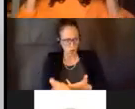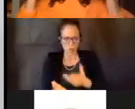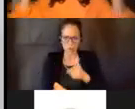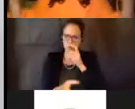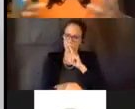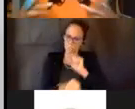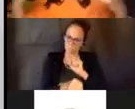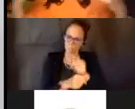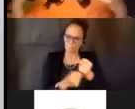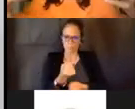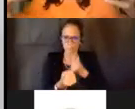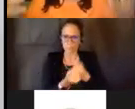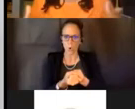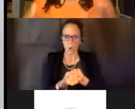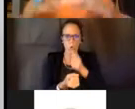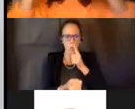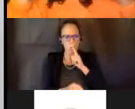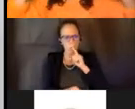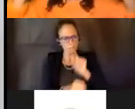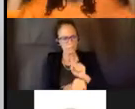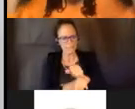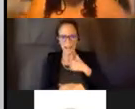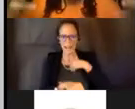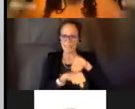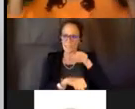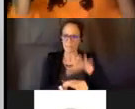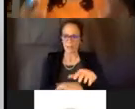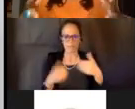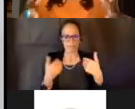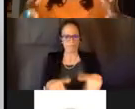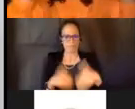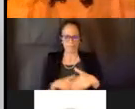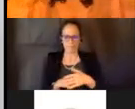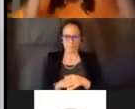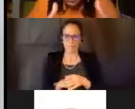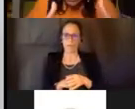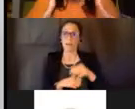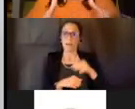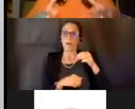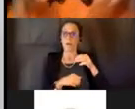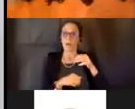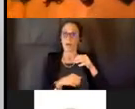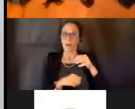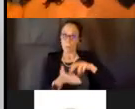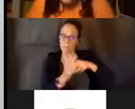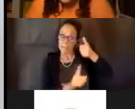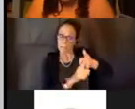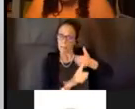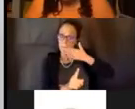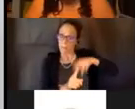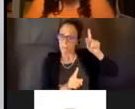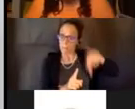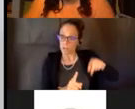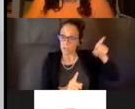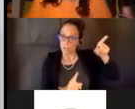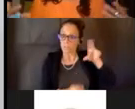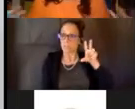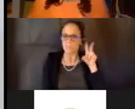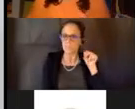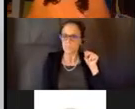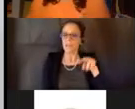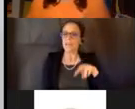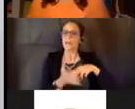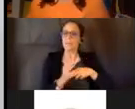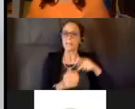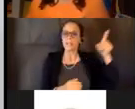don't actually have to think beyond your own experience because your own experience is normalized as central to everyone else's experience, you